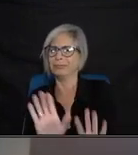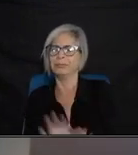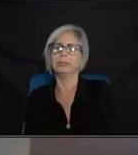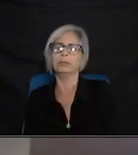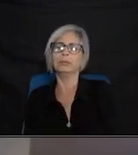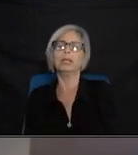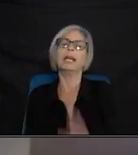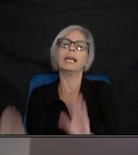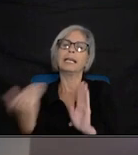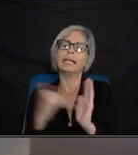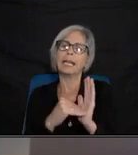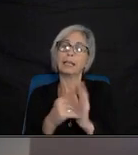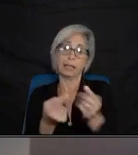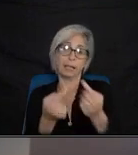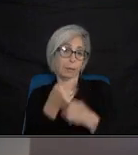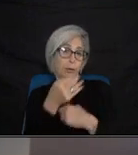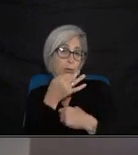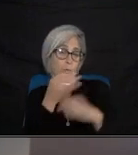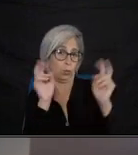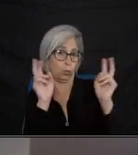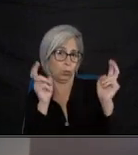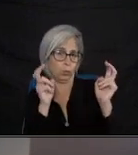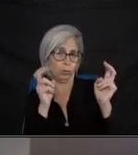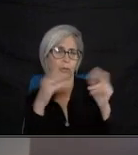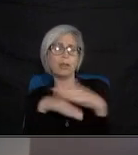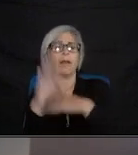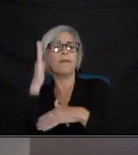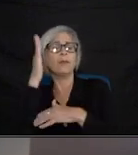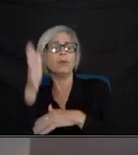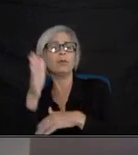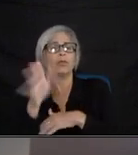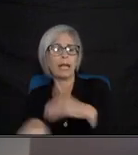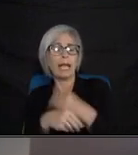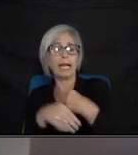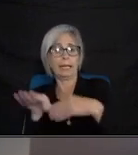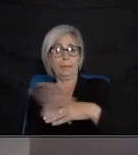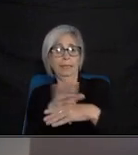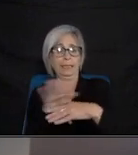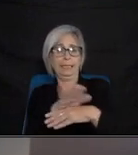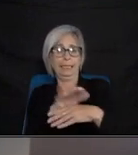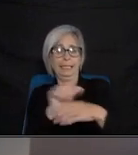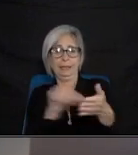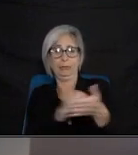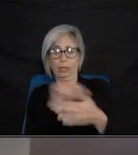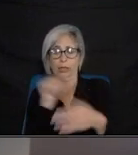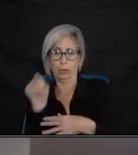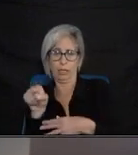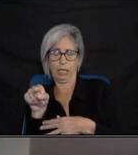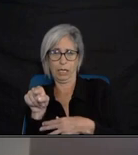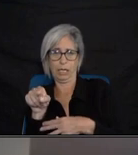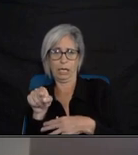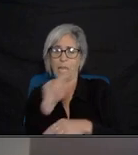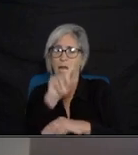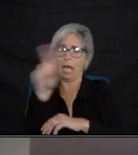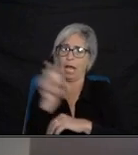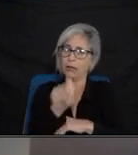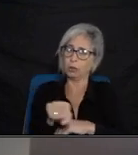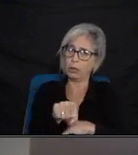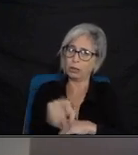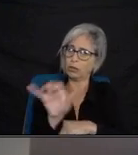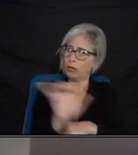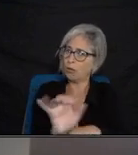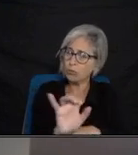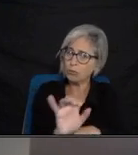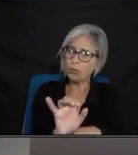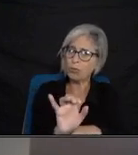So again, coming soon, we're looking in the future of adding a business directory to this, as well as ask the question. As you know, a lot of